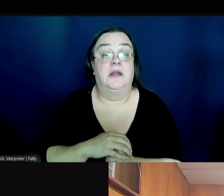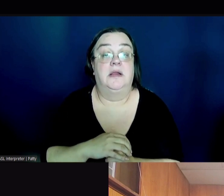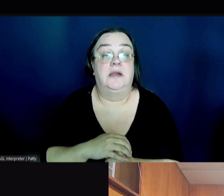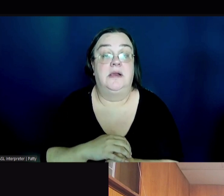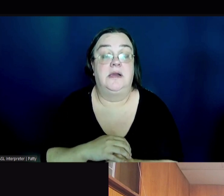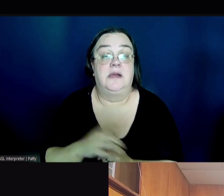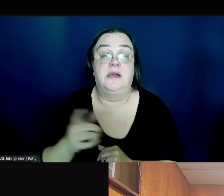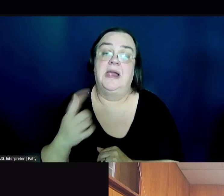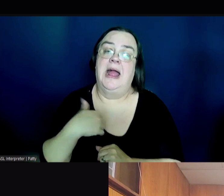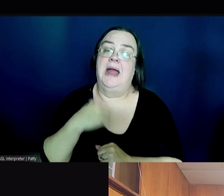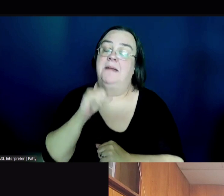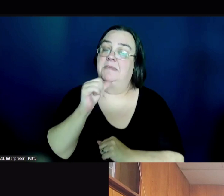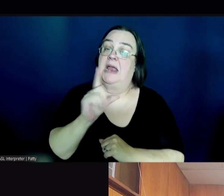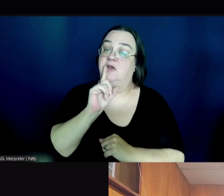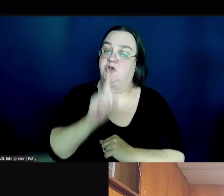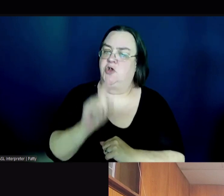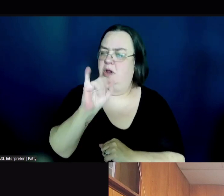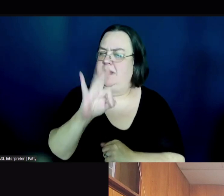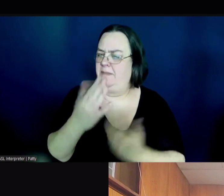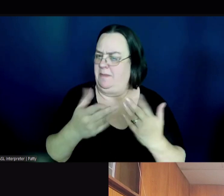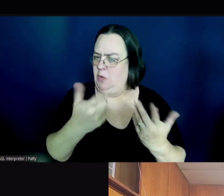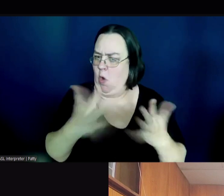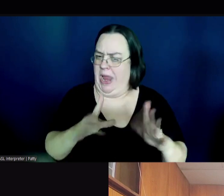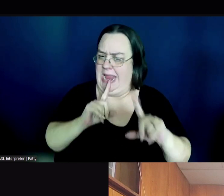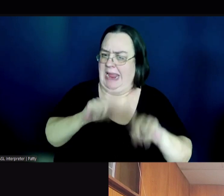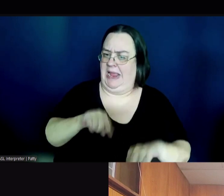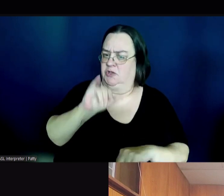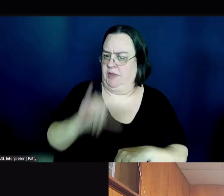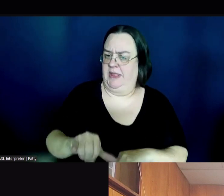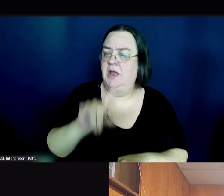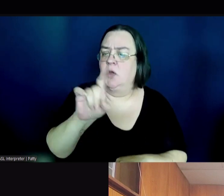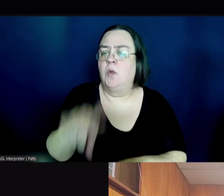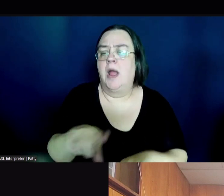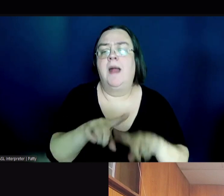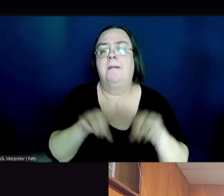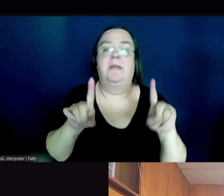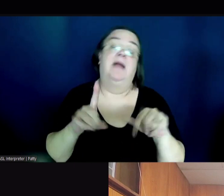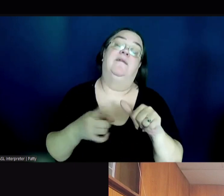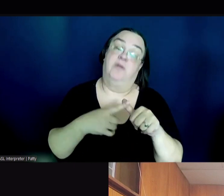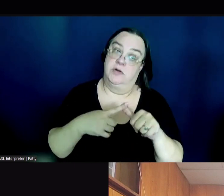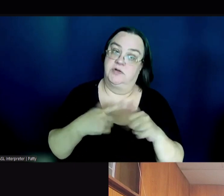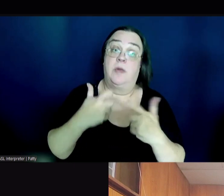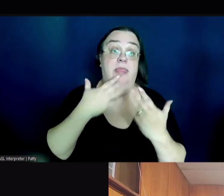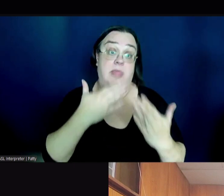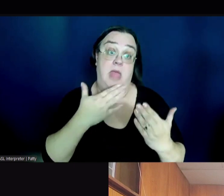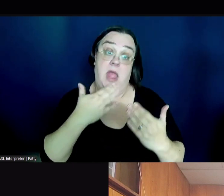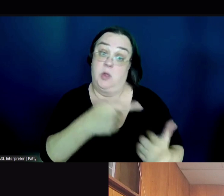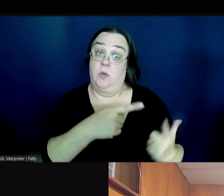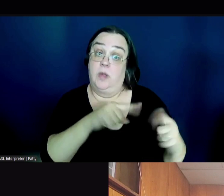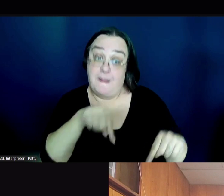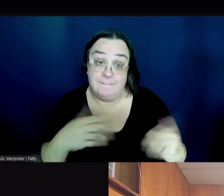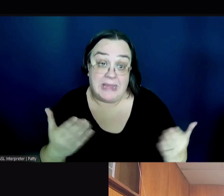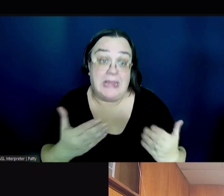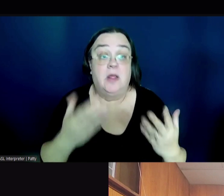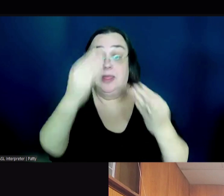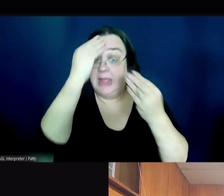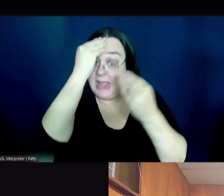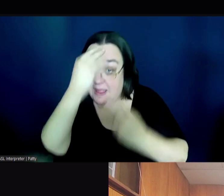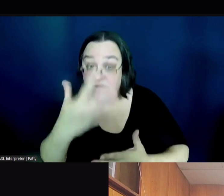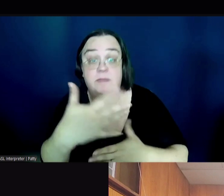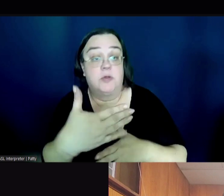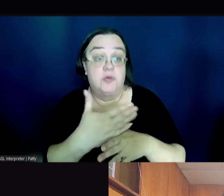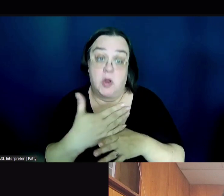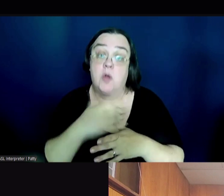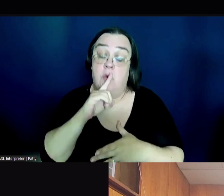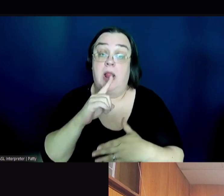I'm not sure if you answered this question, but first of all, thank you for being here. The information is very